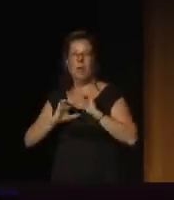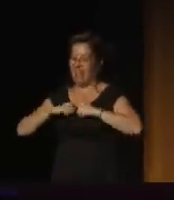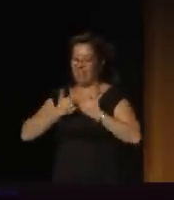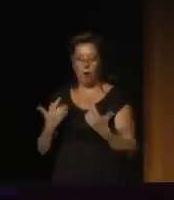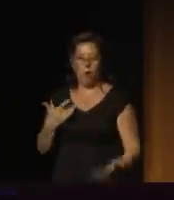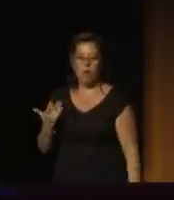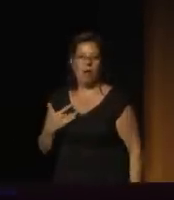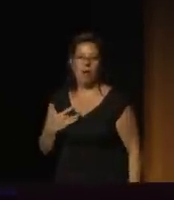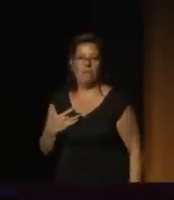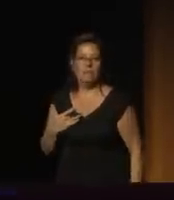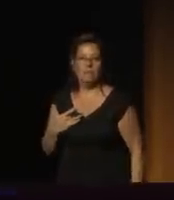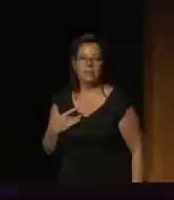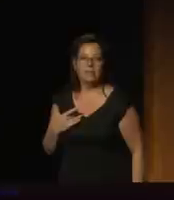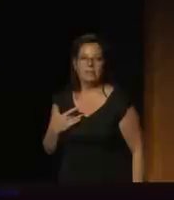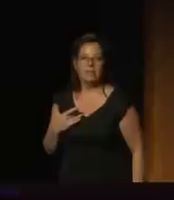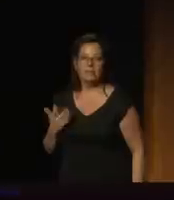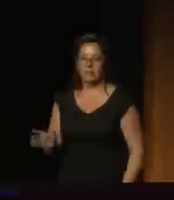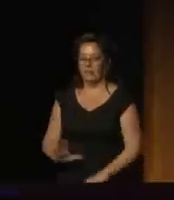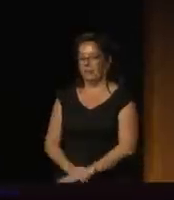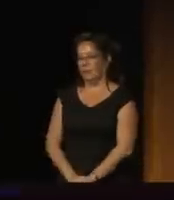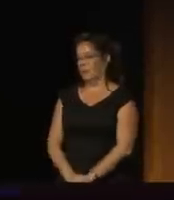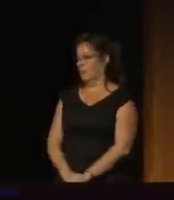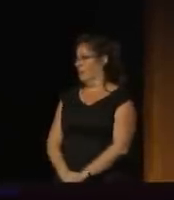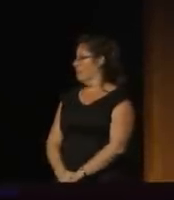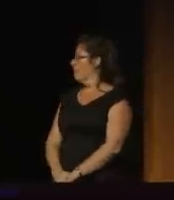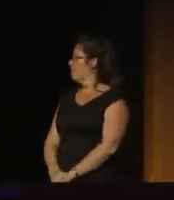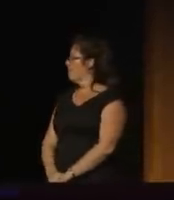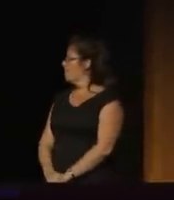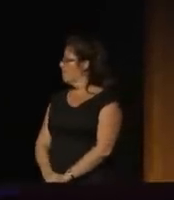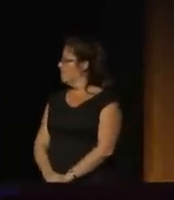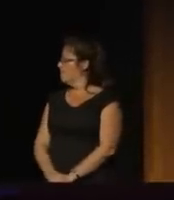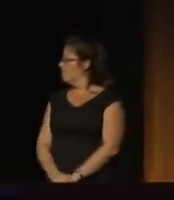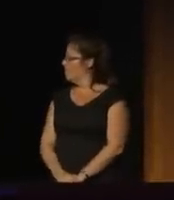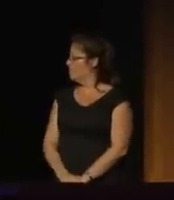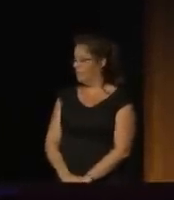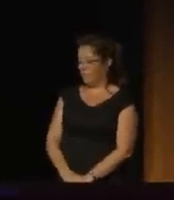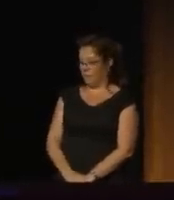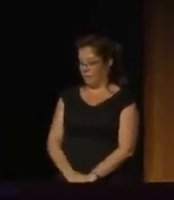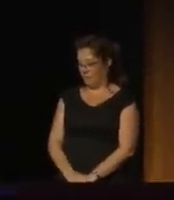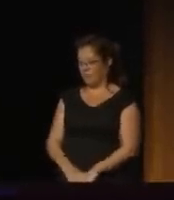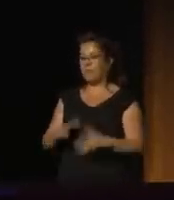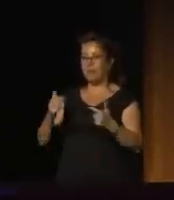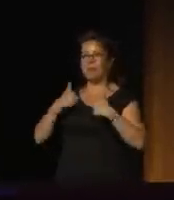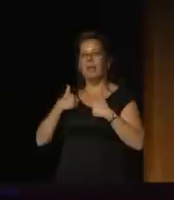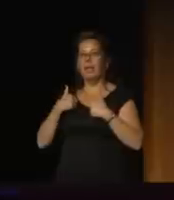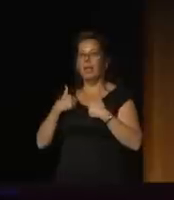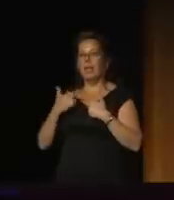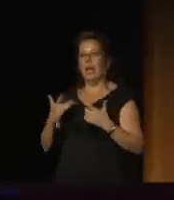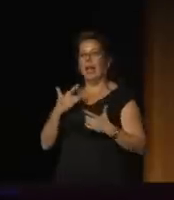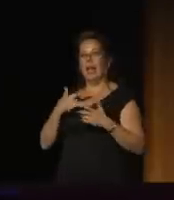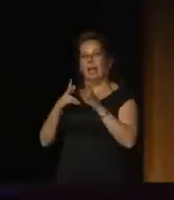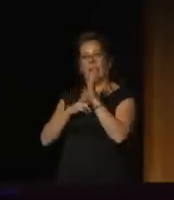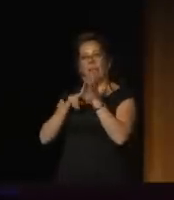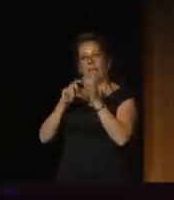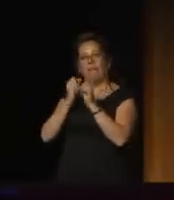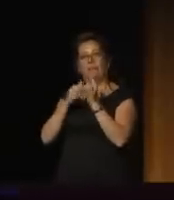though, they don't see it that way. Mm. Again, I don't care. I live in Virginia. Northern Virginia is not the same as below